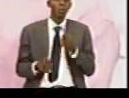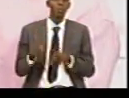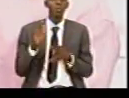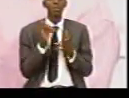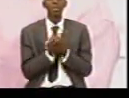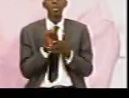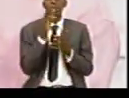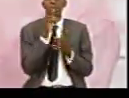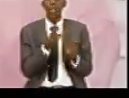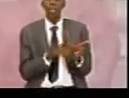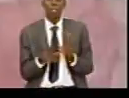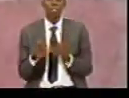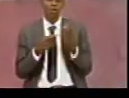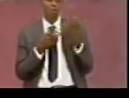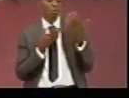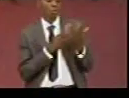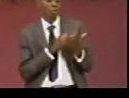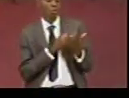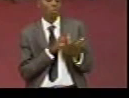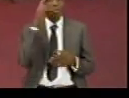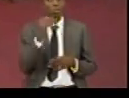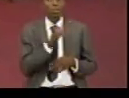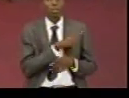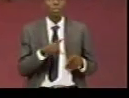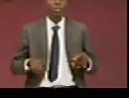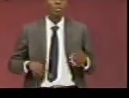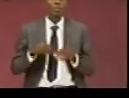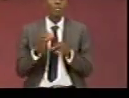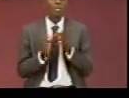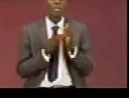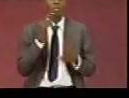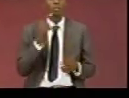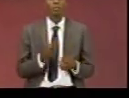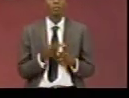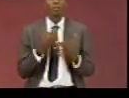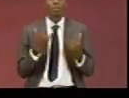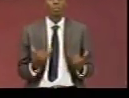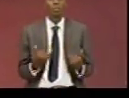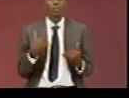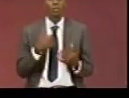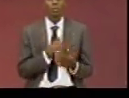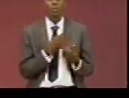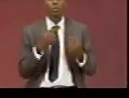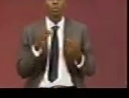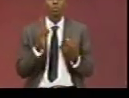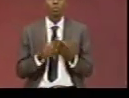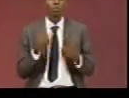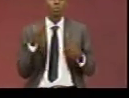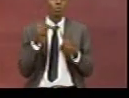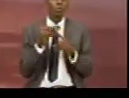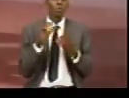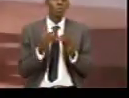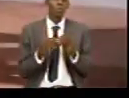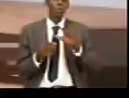ready, waiting for the Lord in Jesus' name. We come to point number 3